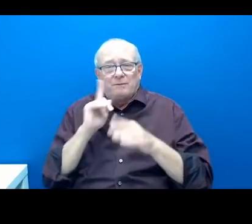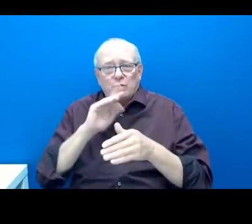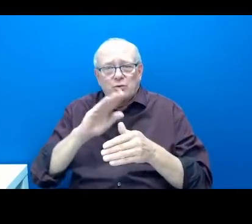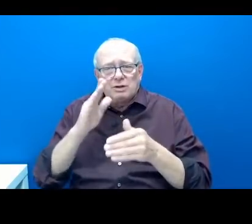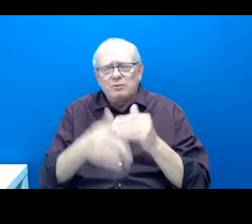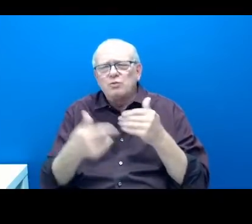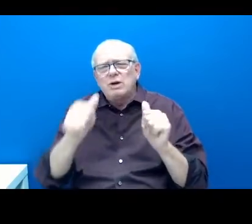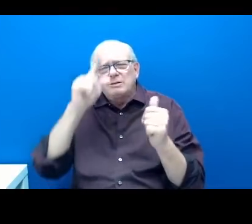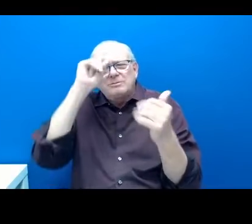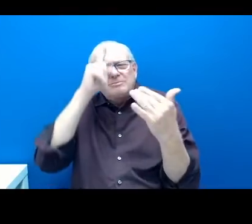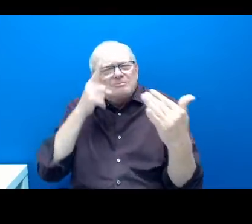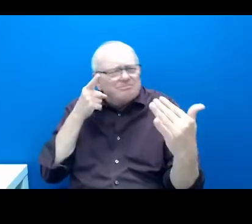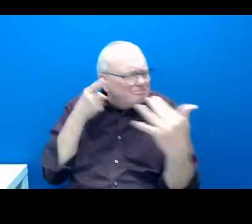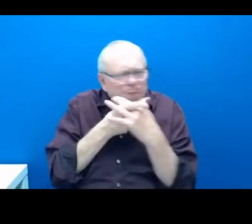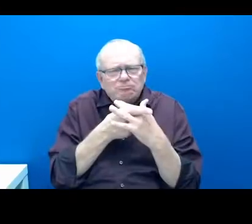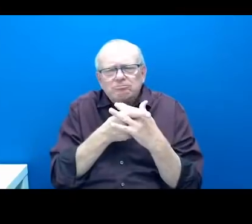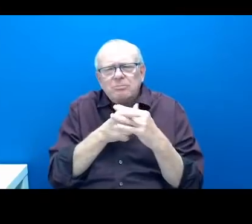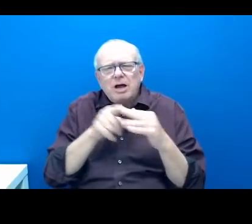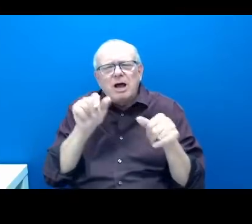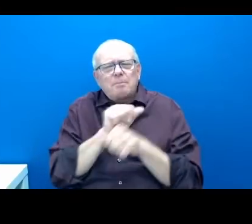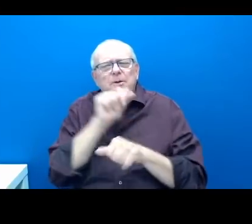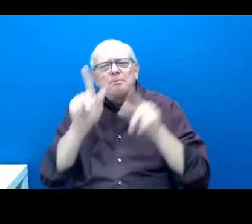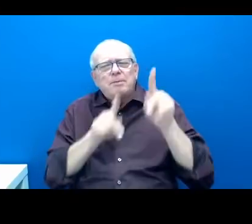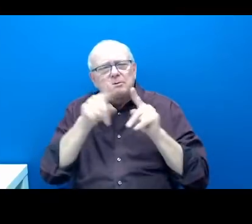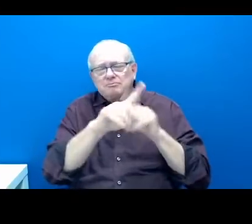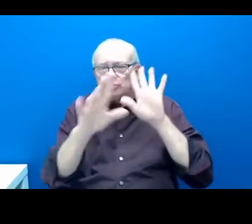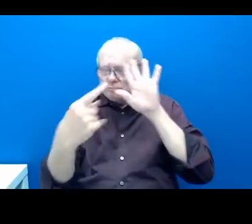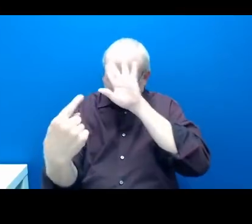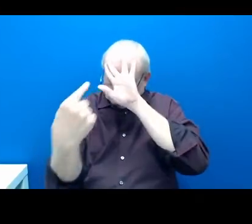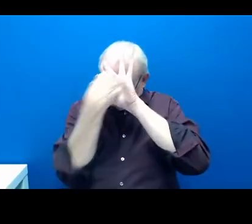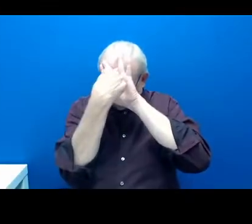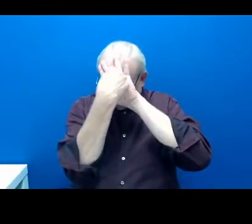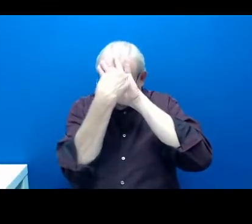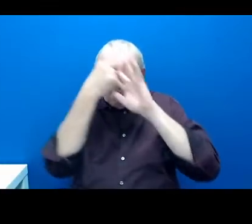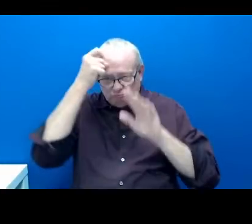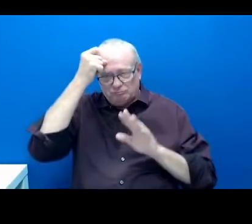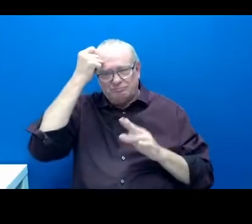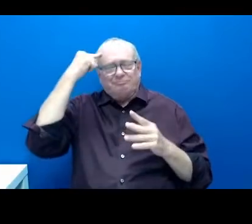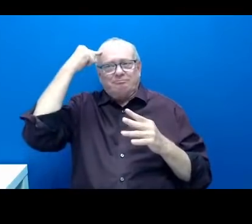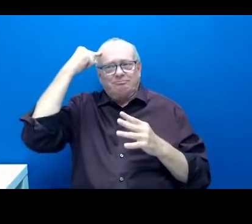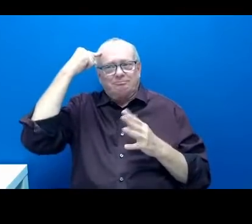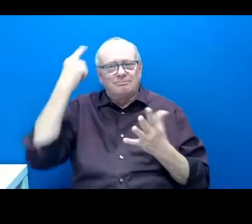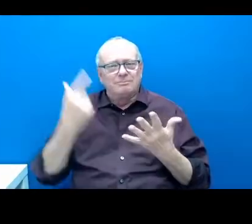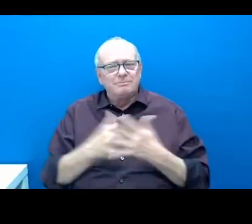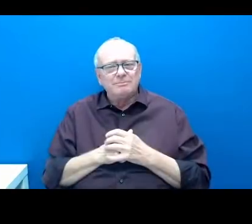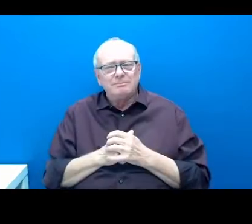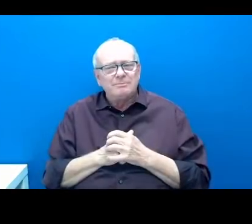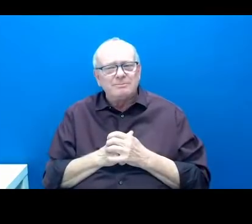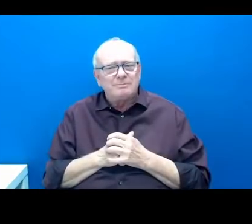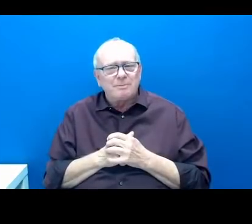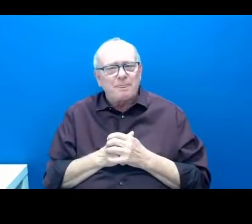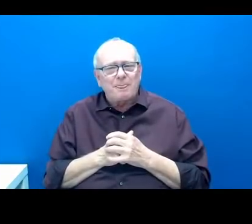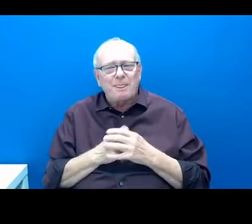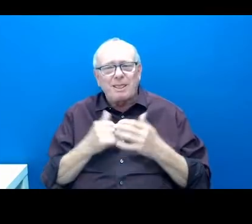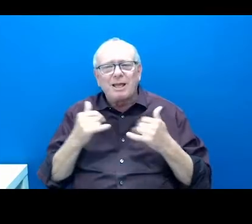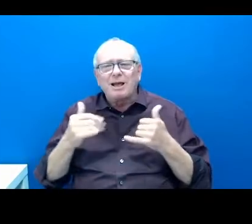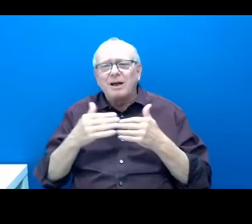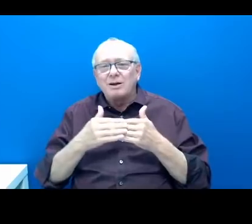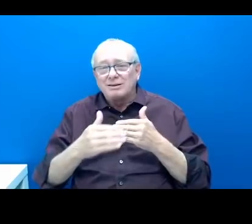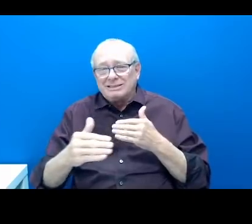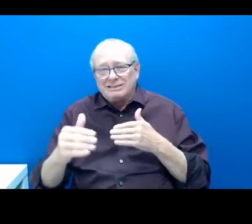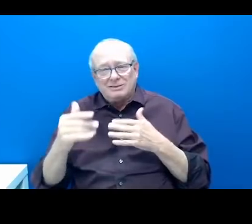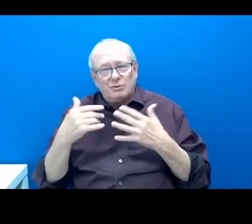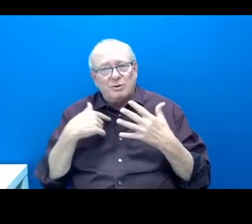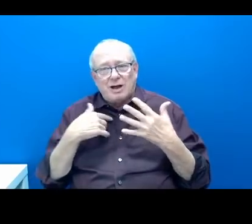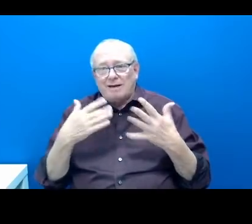we move into some truly unprecedented and different times?